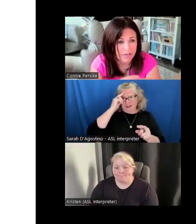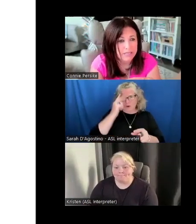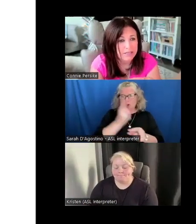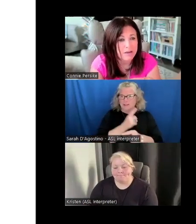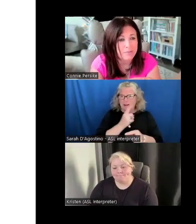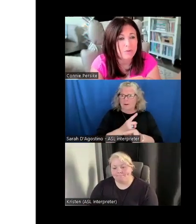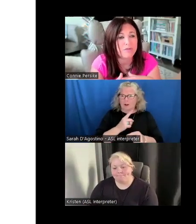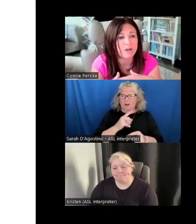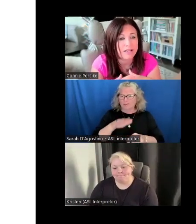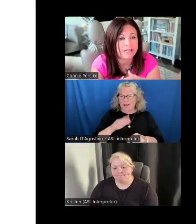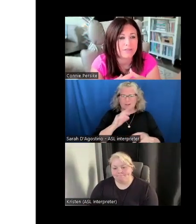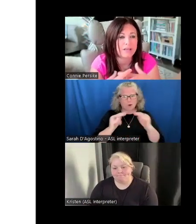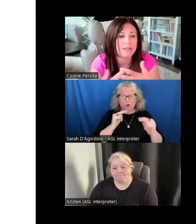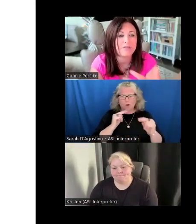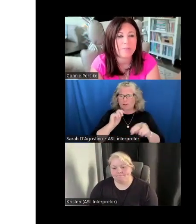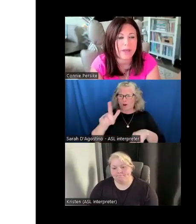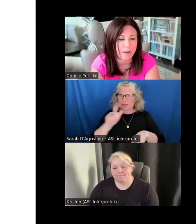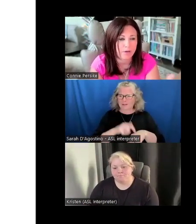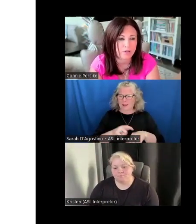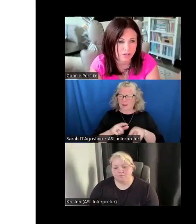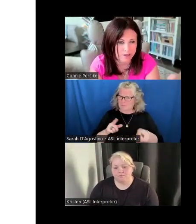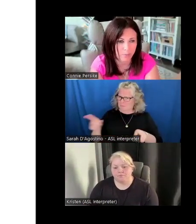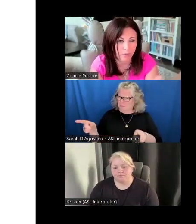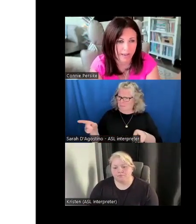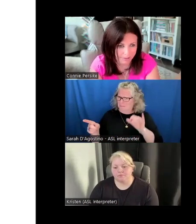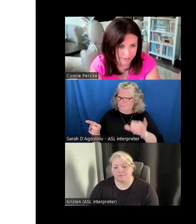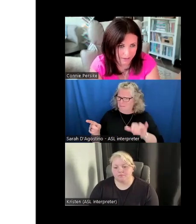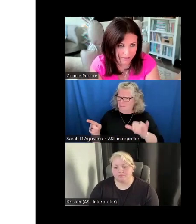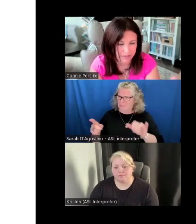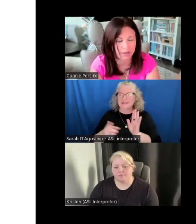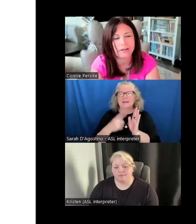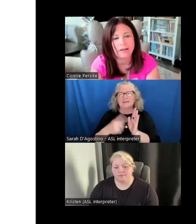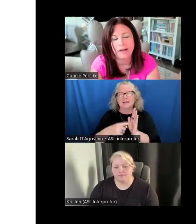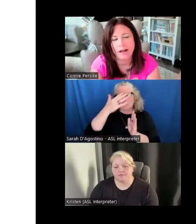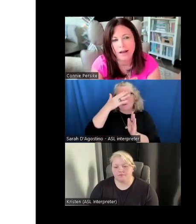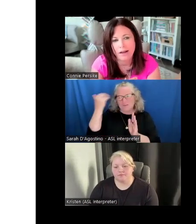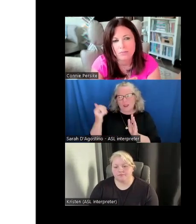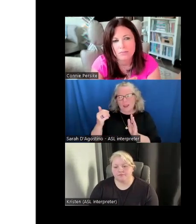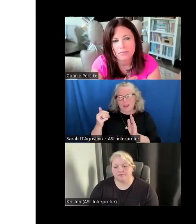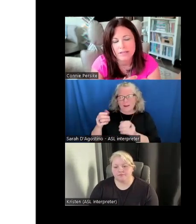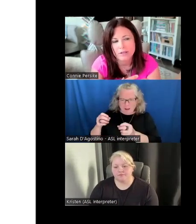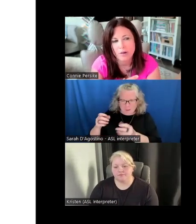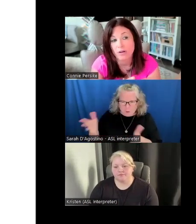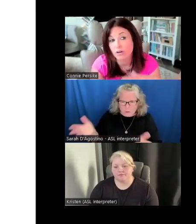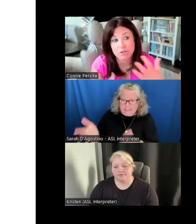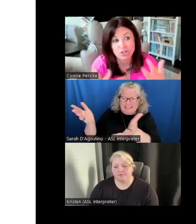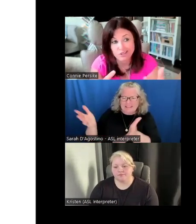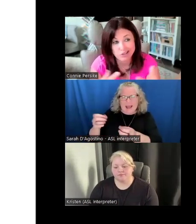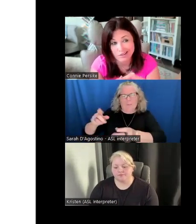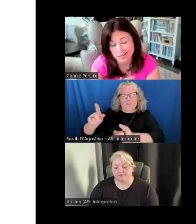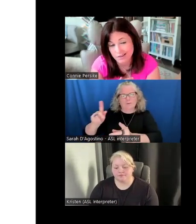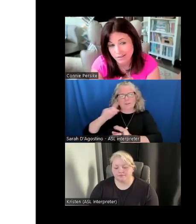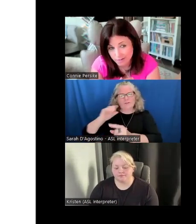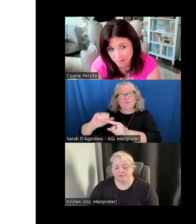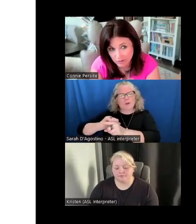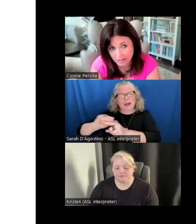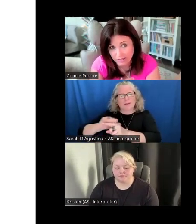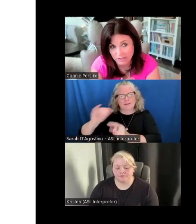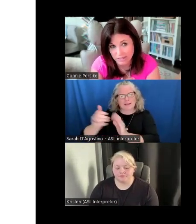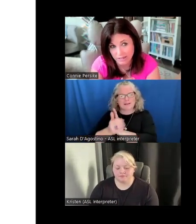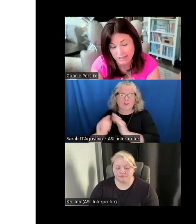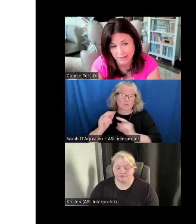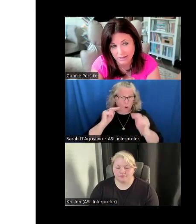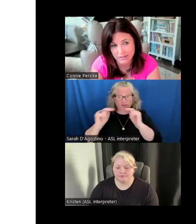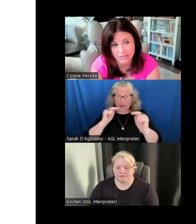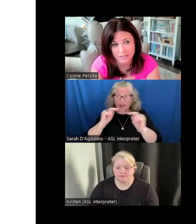time. Sometimes we forget to even give them that opportunity to practice that skill. And so negotiation is another